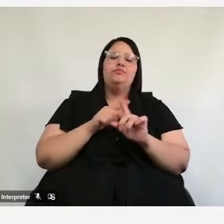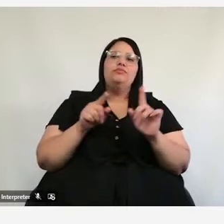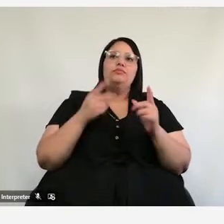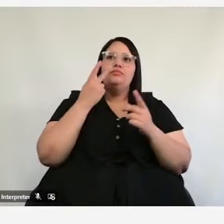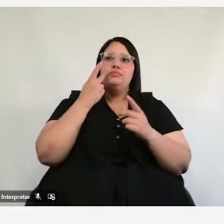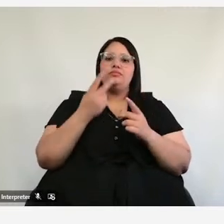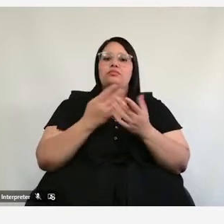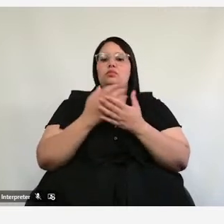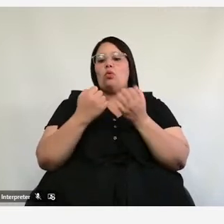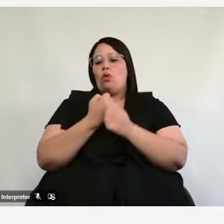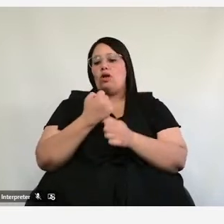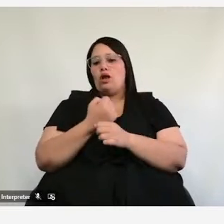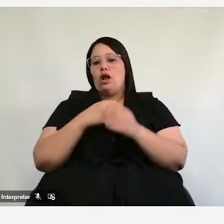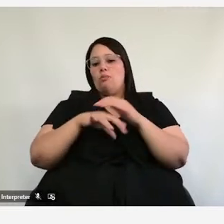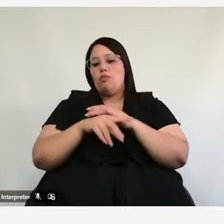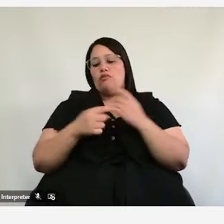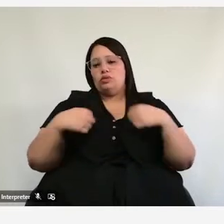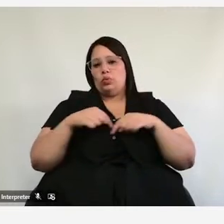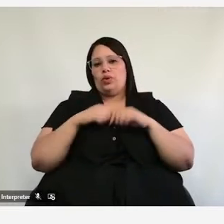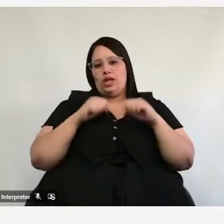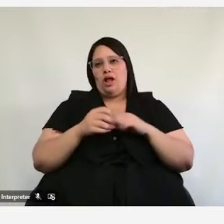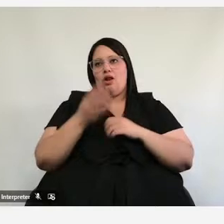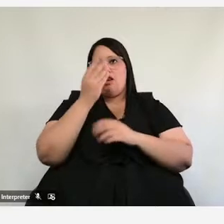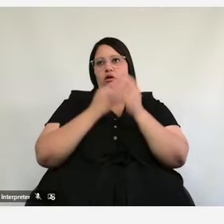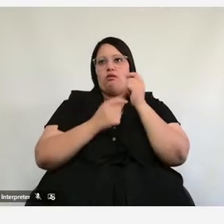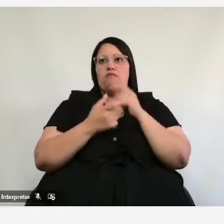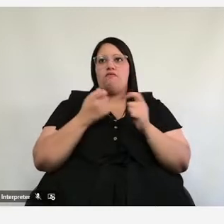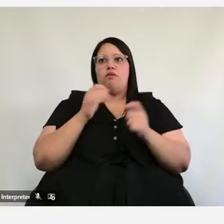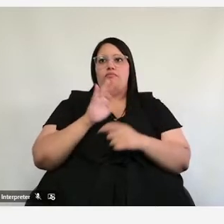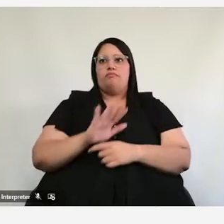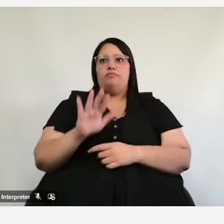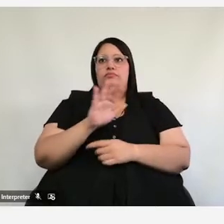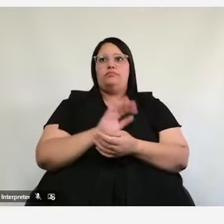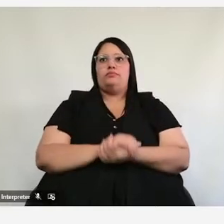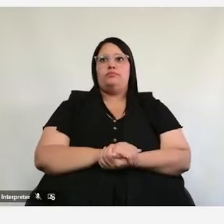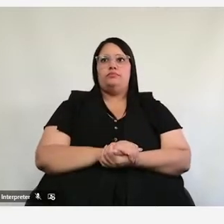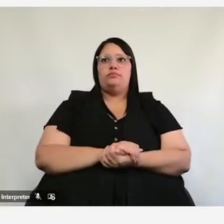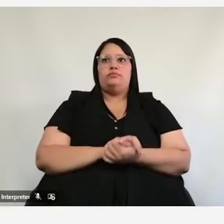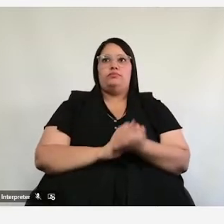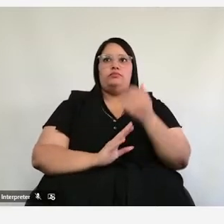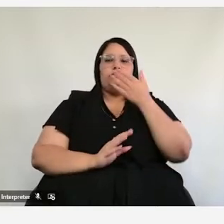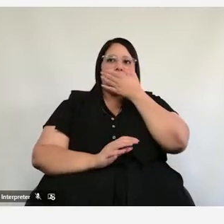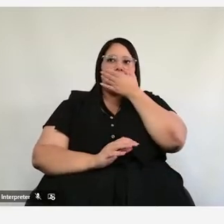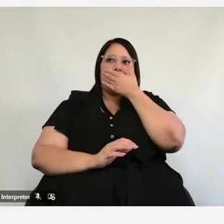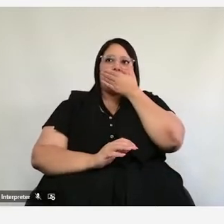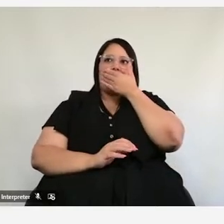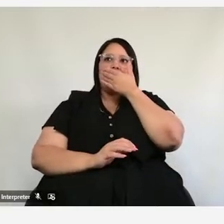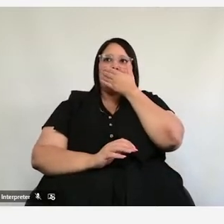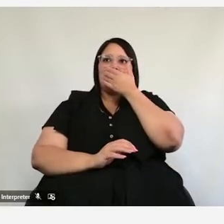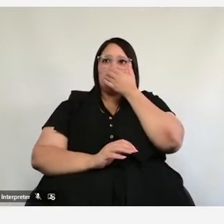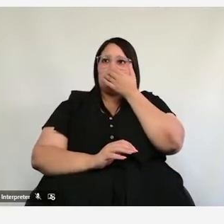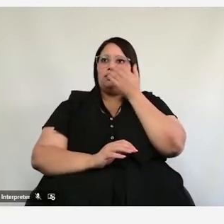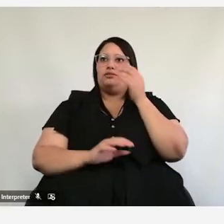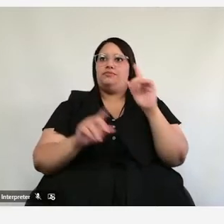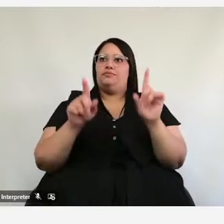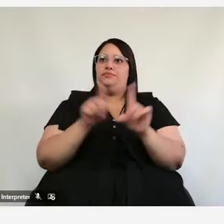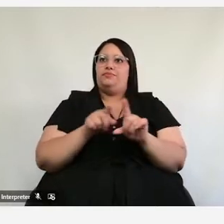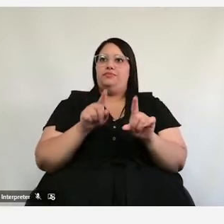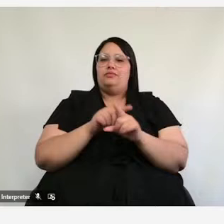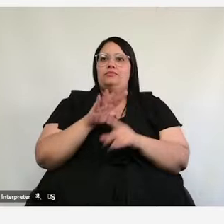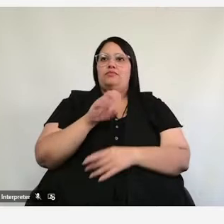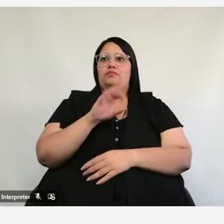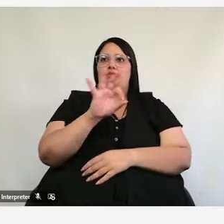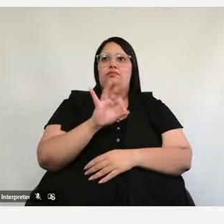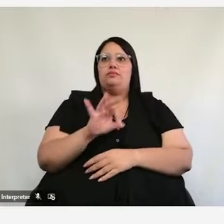and as a province, we can learn from that. But apart from that, Deputy Speaker, they have 40 support